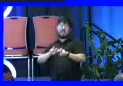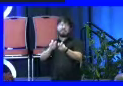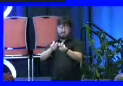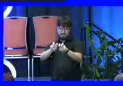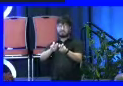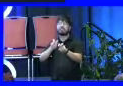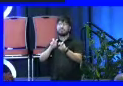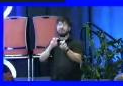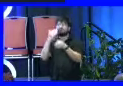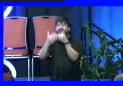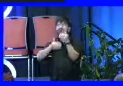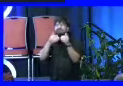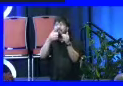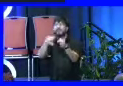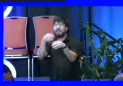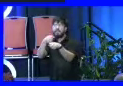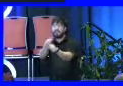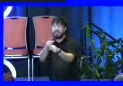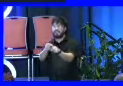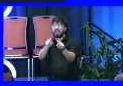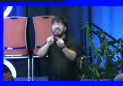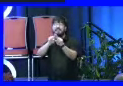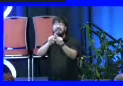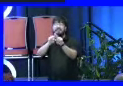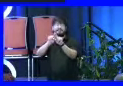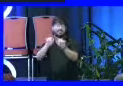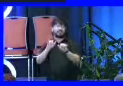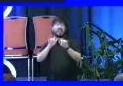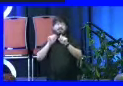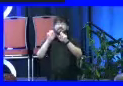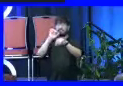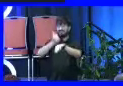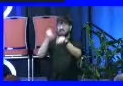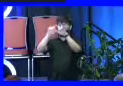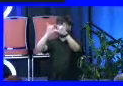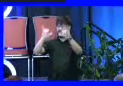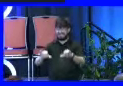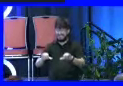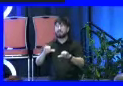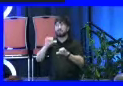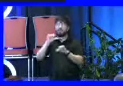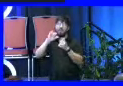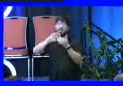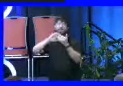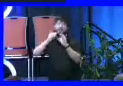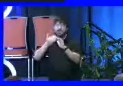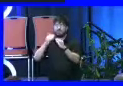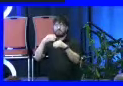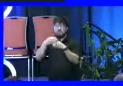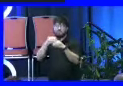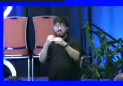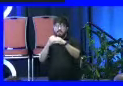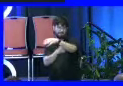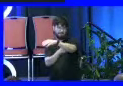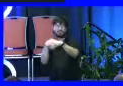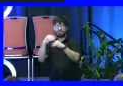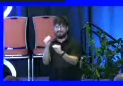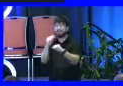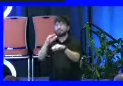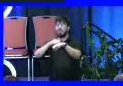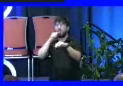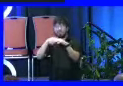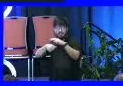outcomes, but also a system where a case manager in a community-based organization at a shelter or a forensic assertive